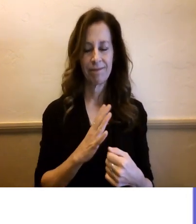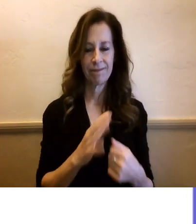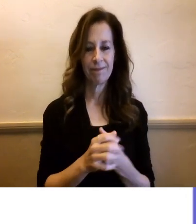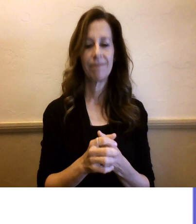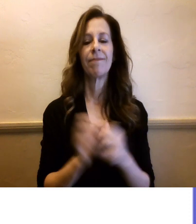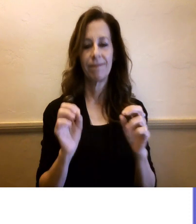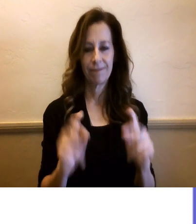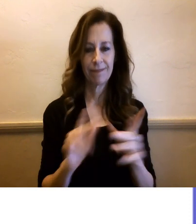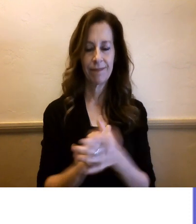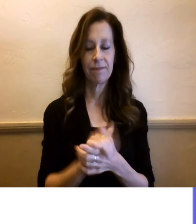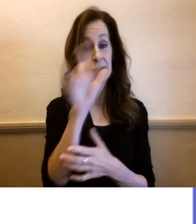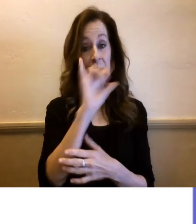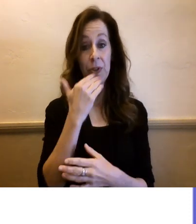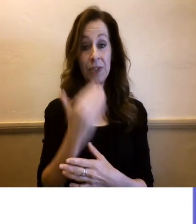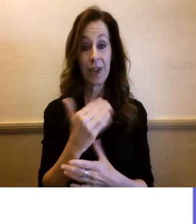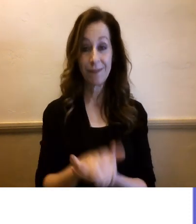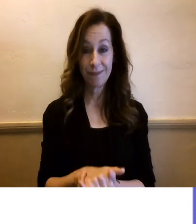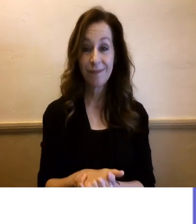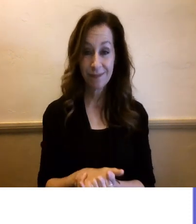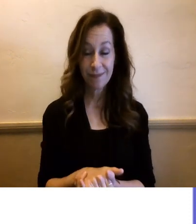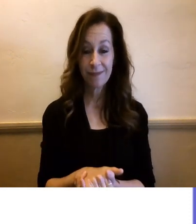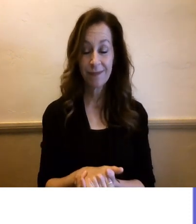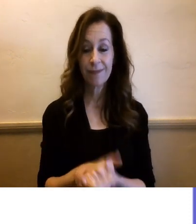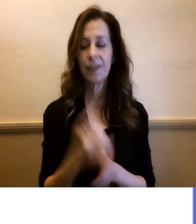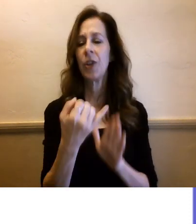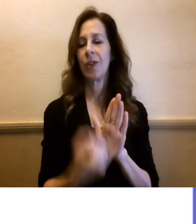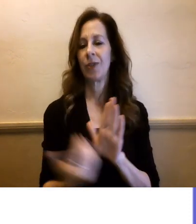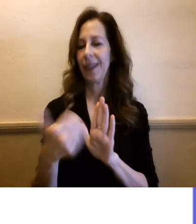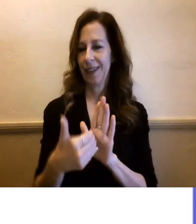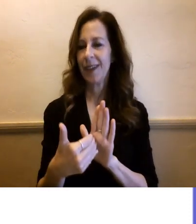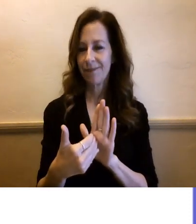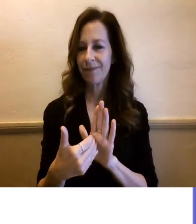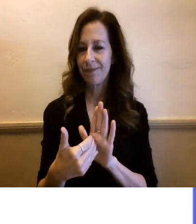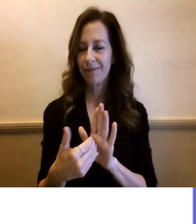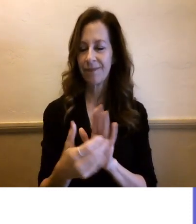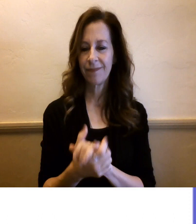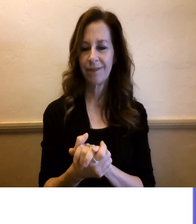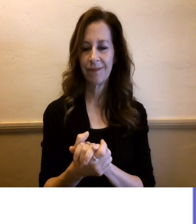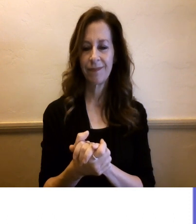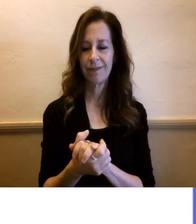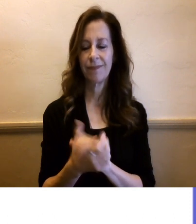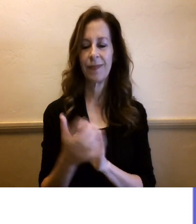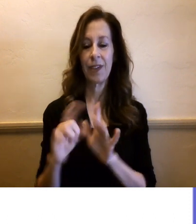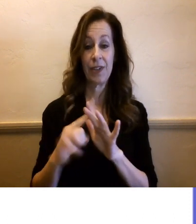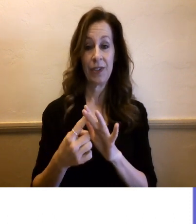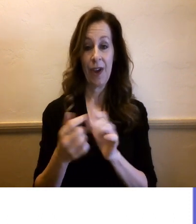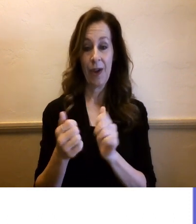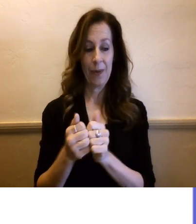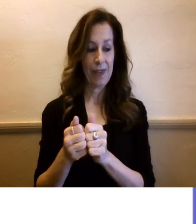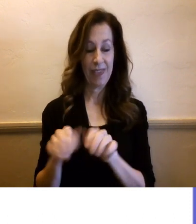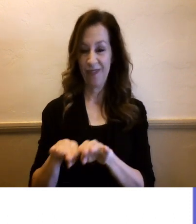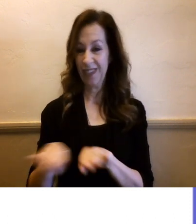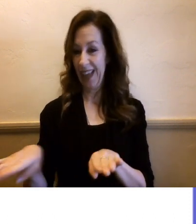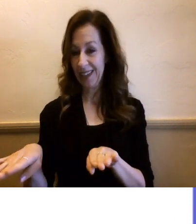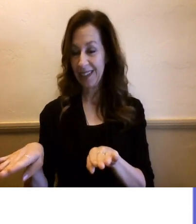go. And there we go. So that looks pretty good. Draw it another time. I'm going to draw